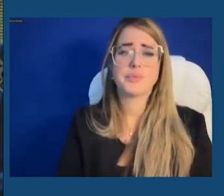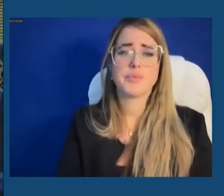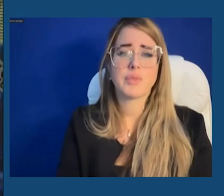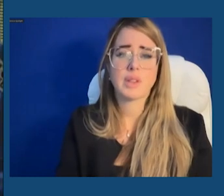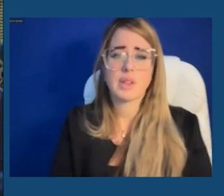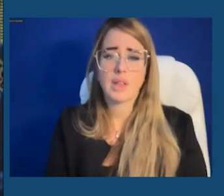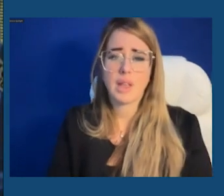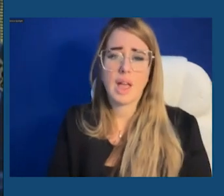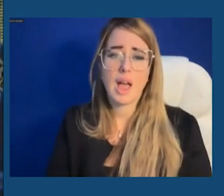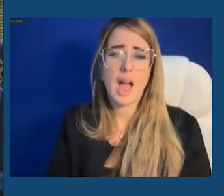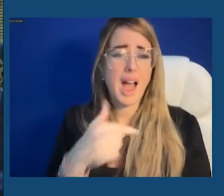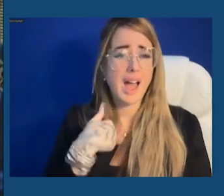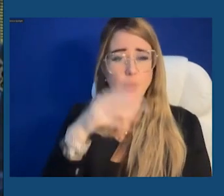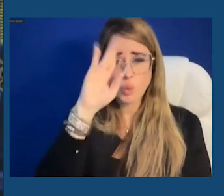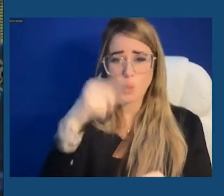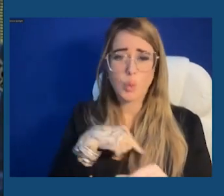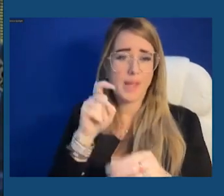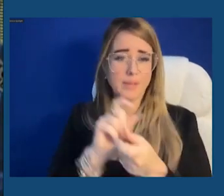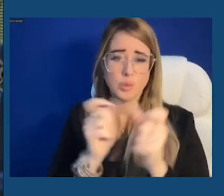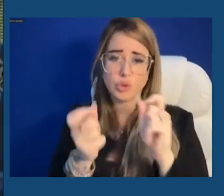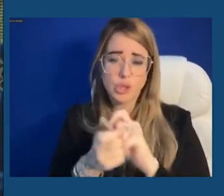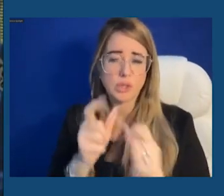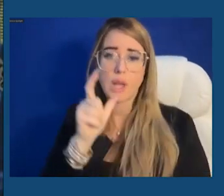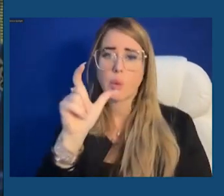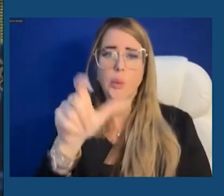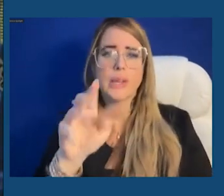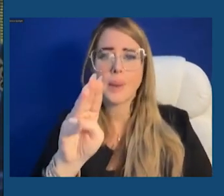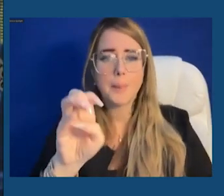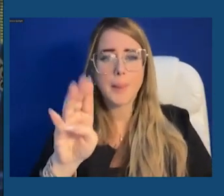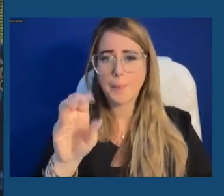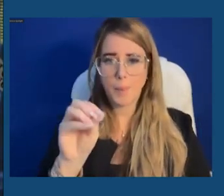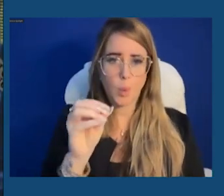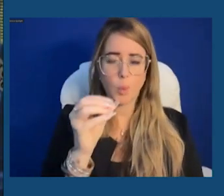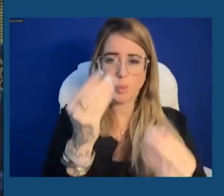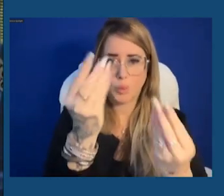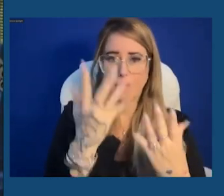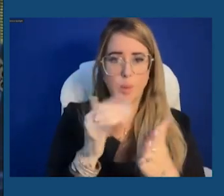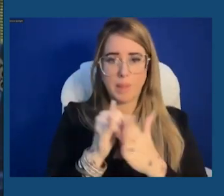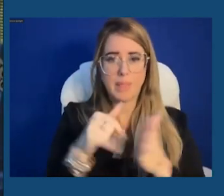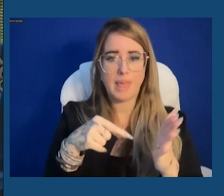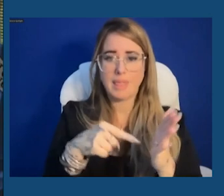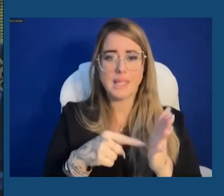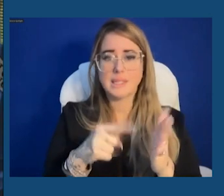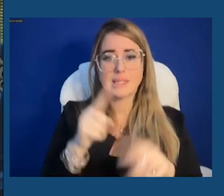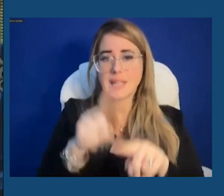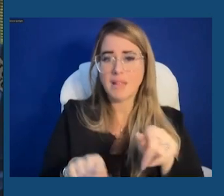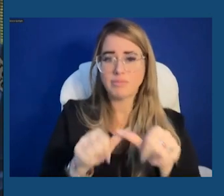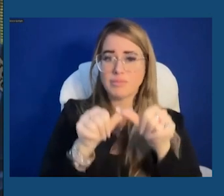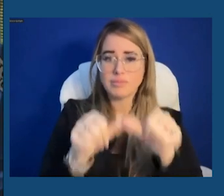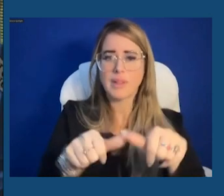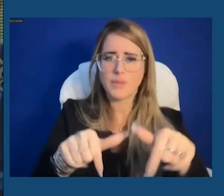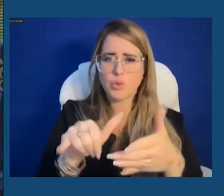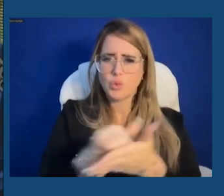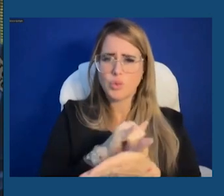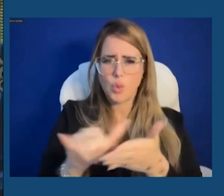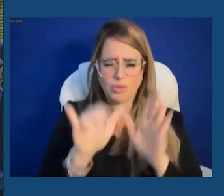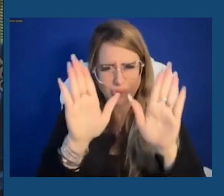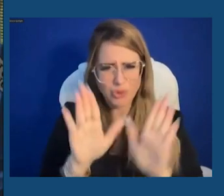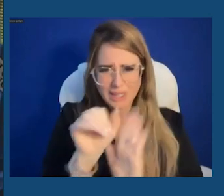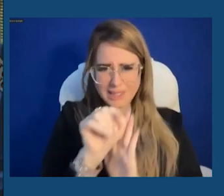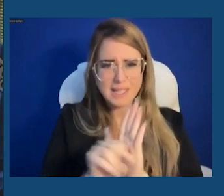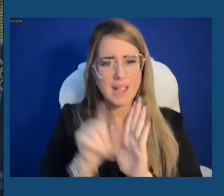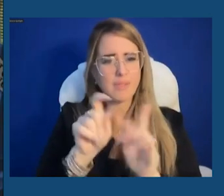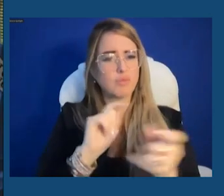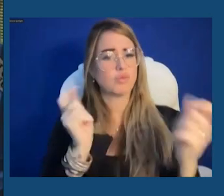mean, I didn't need a memo to tell me that this was not going to be the status quo in the great state of New York any longer. So we